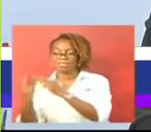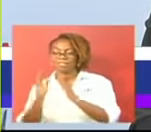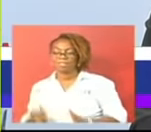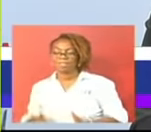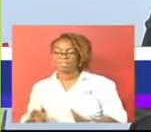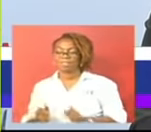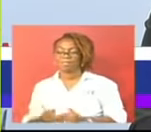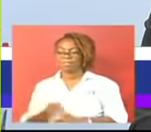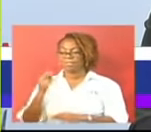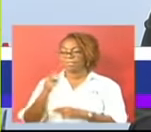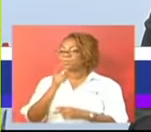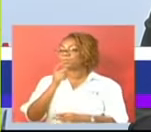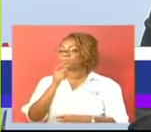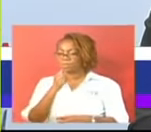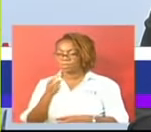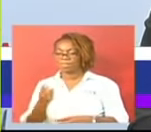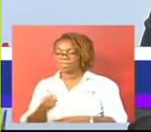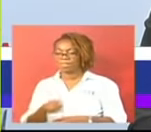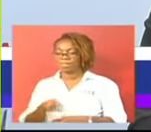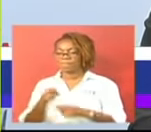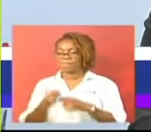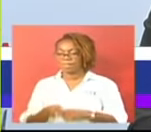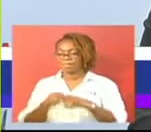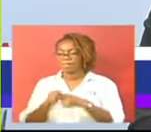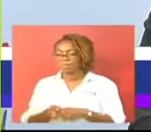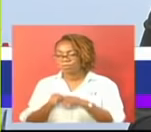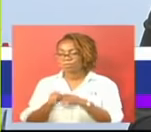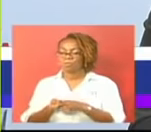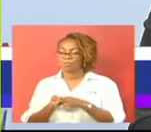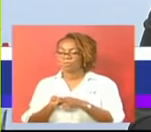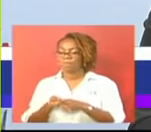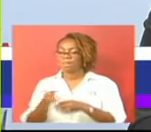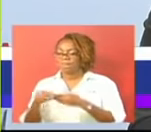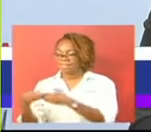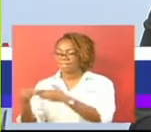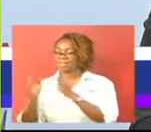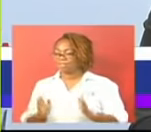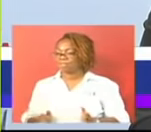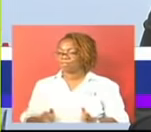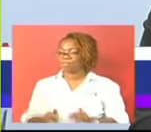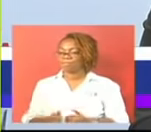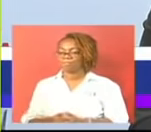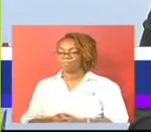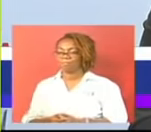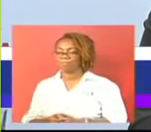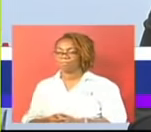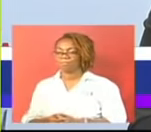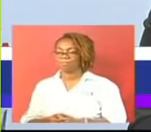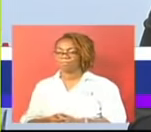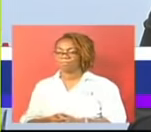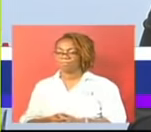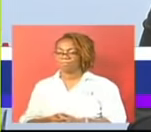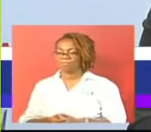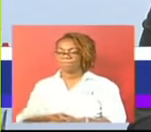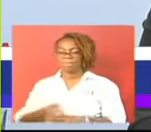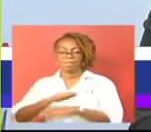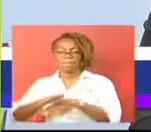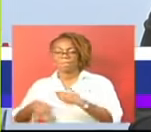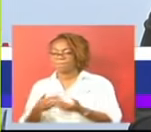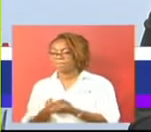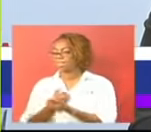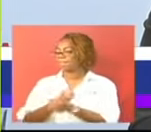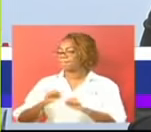for Vaccination, Dharmacharya Pundit Dr. Ramprasad Parashram. And also, we